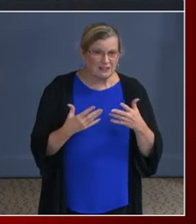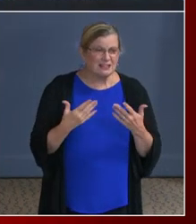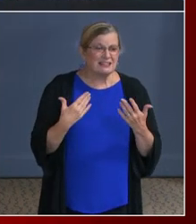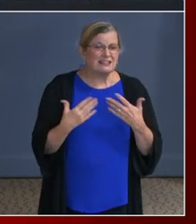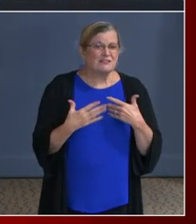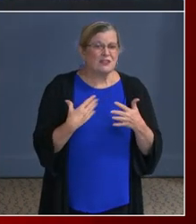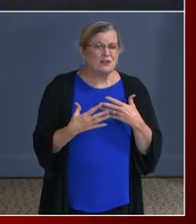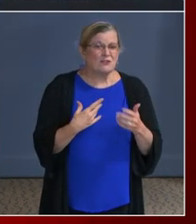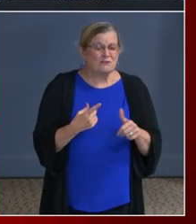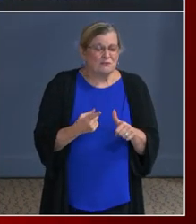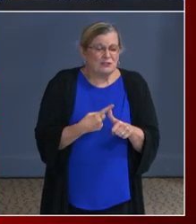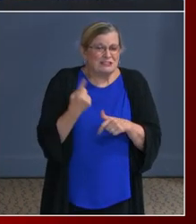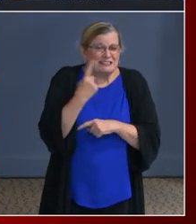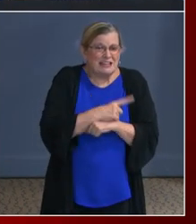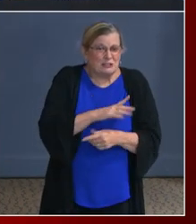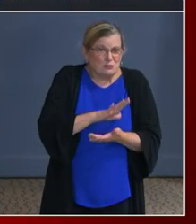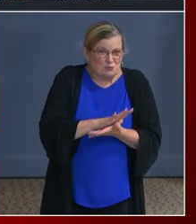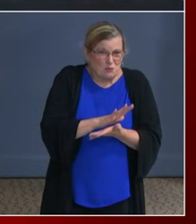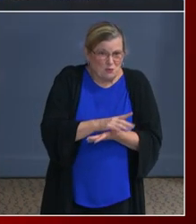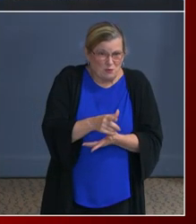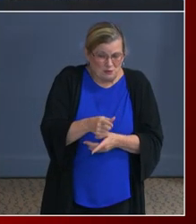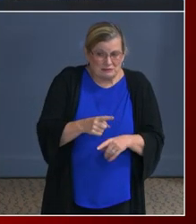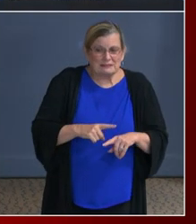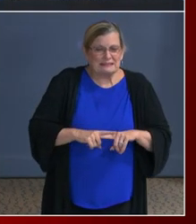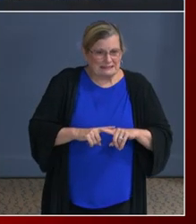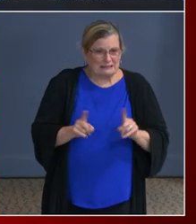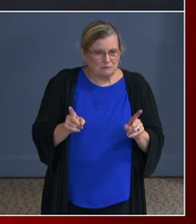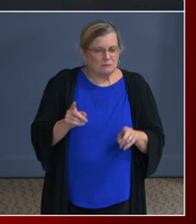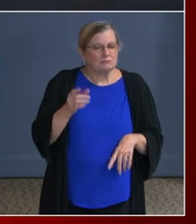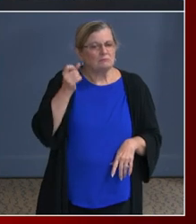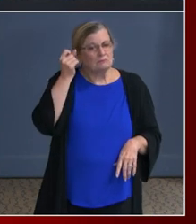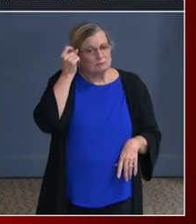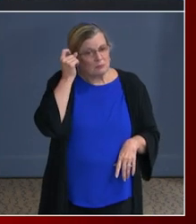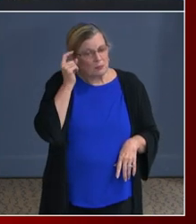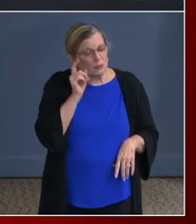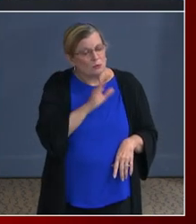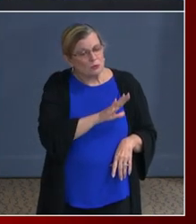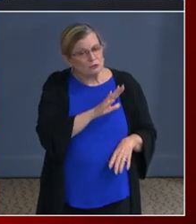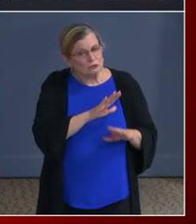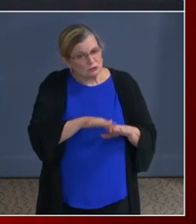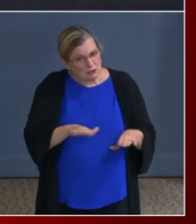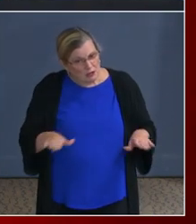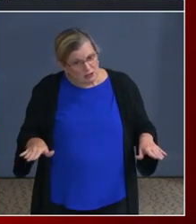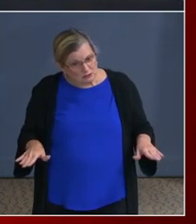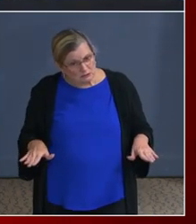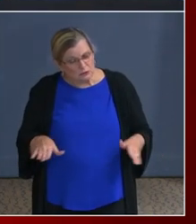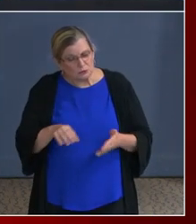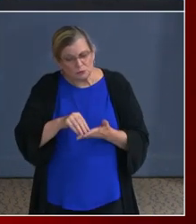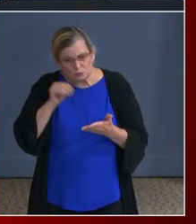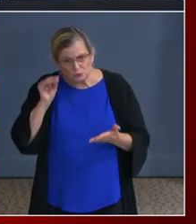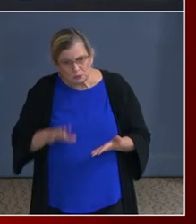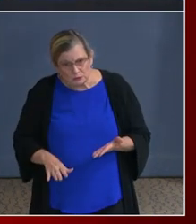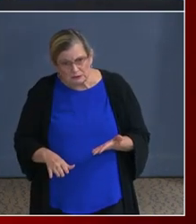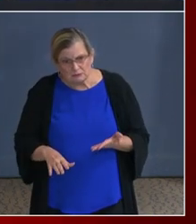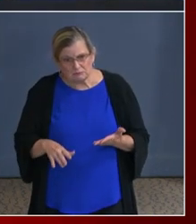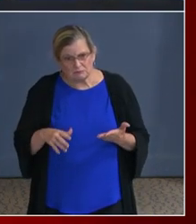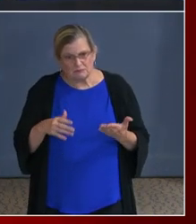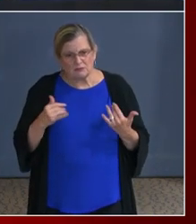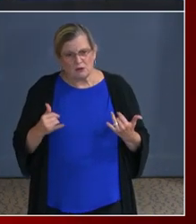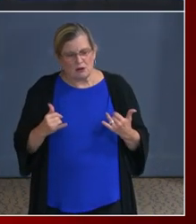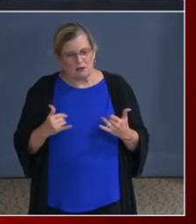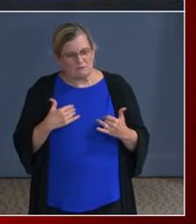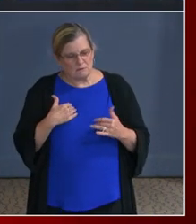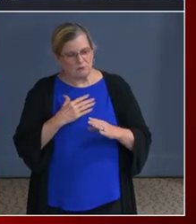make sure that children are getting vaccinated to keep children healthy and also to protect vulnerable members of our